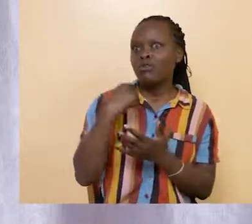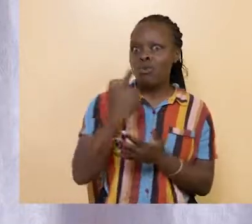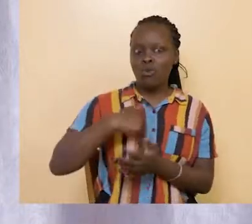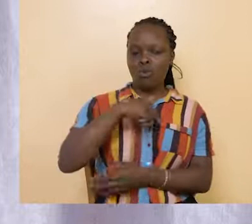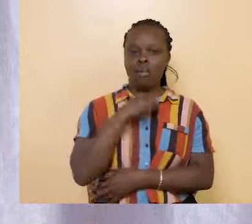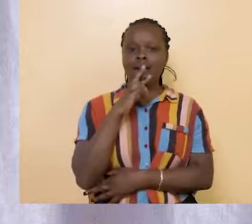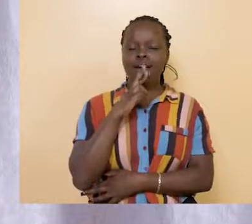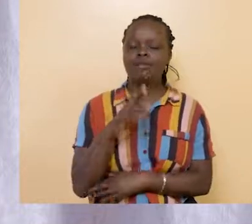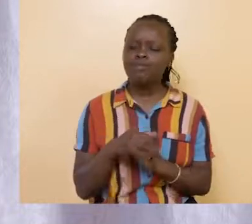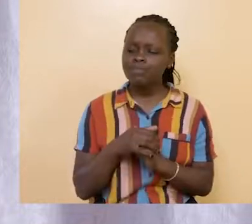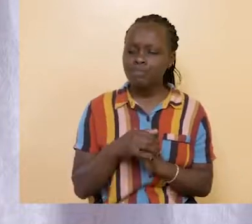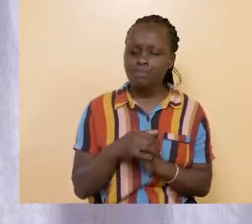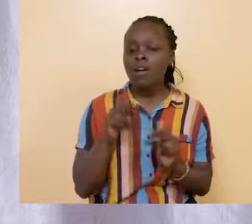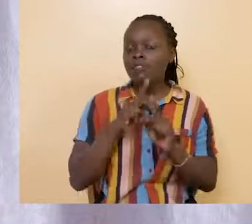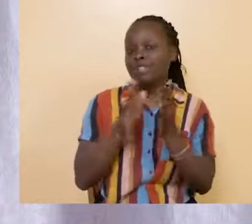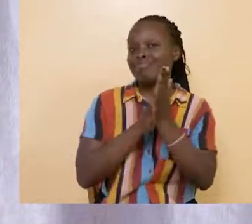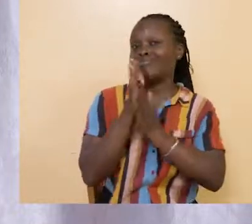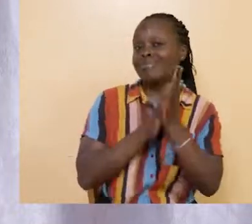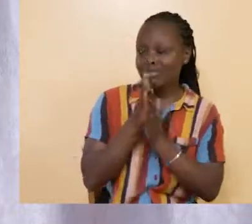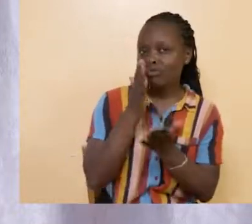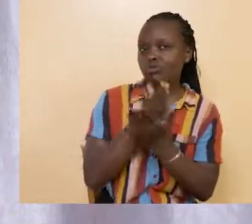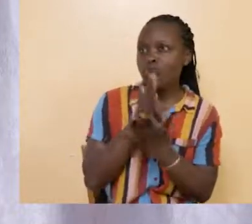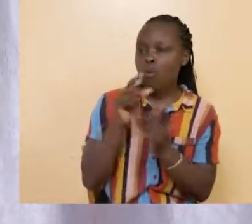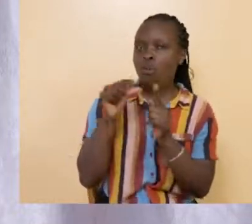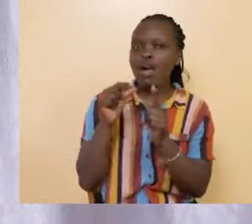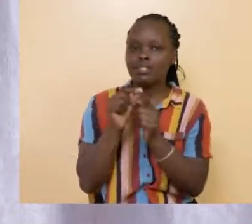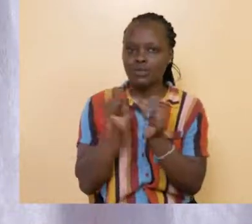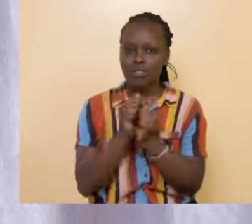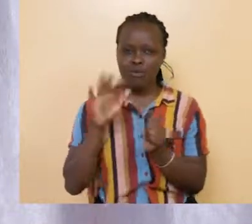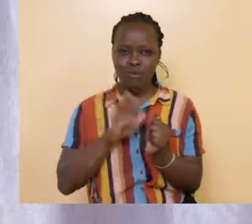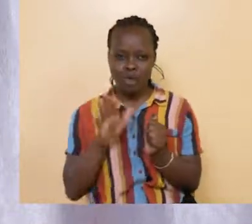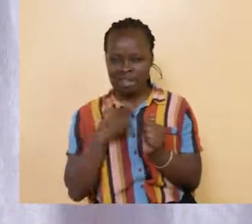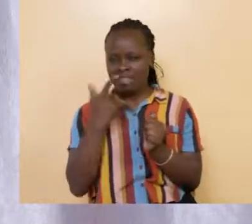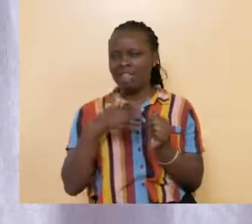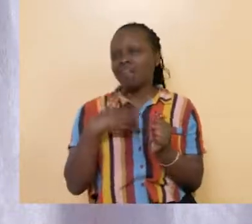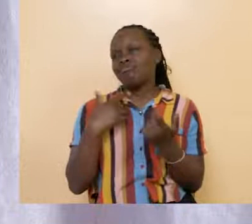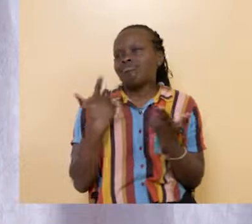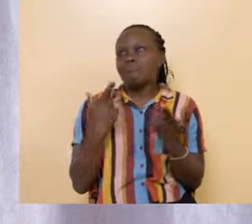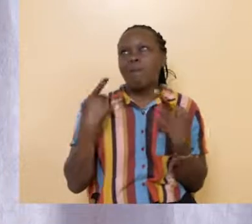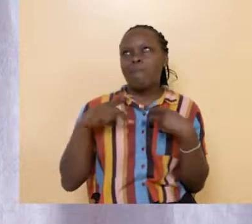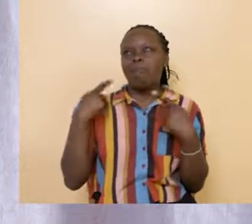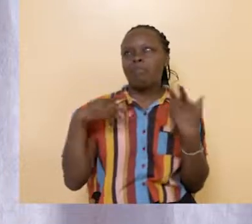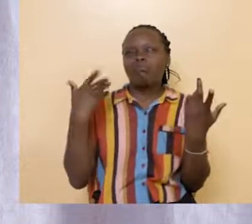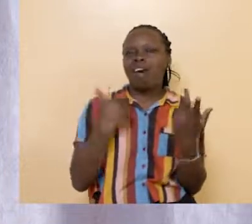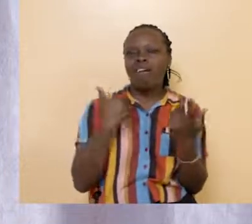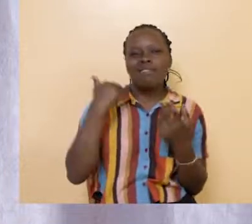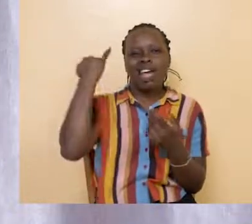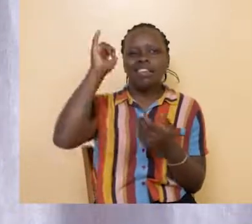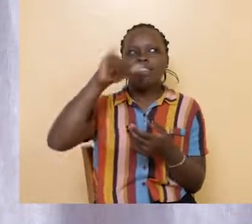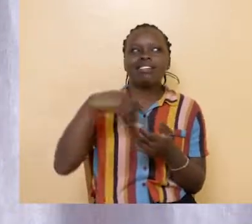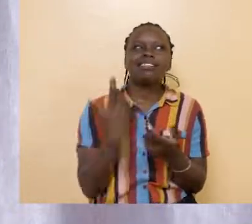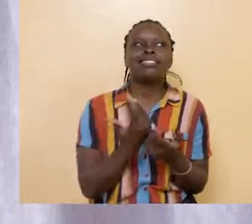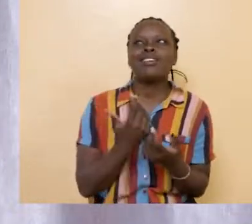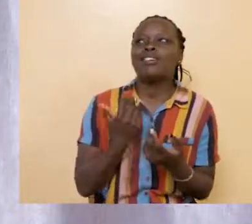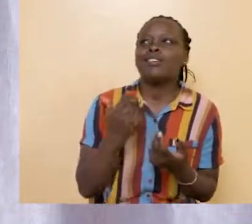are. And it's interesting to note that words are mostly associated with women, right? There's this, you know, we usually say that women,